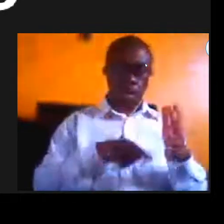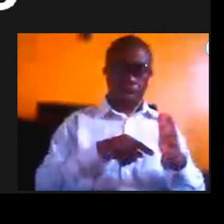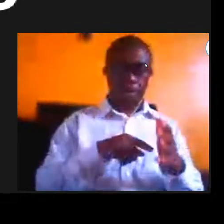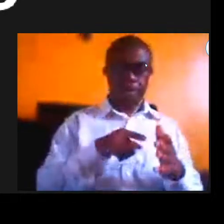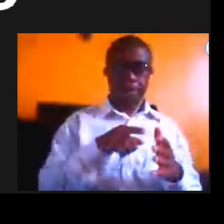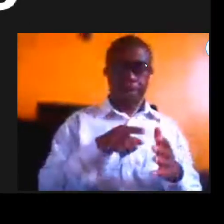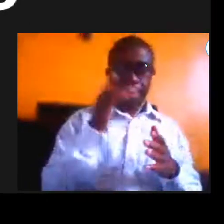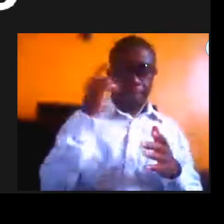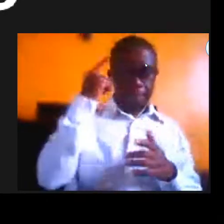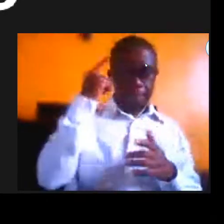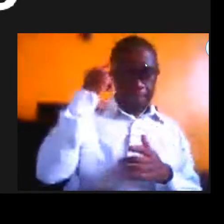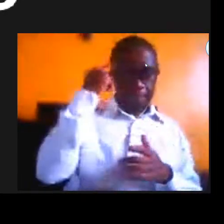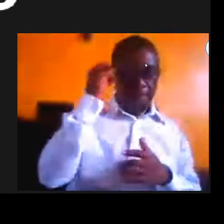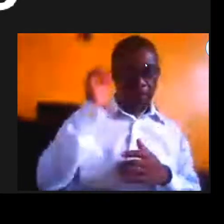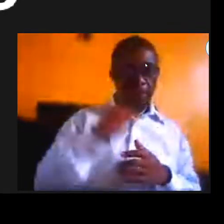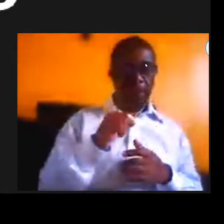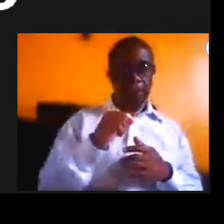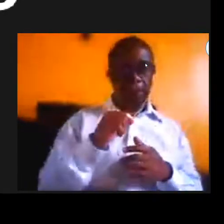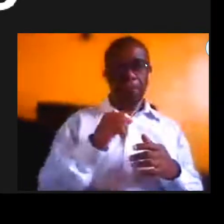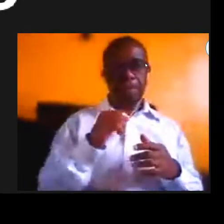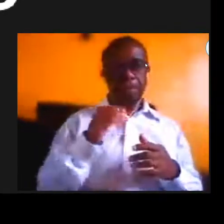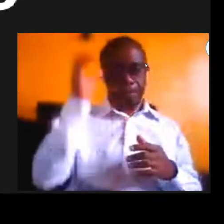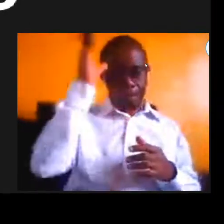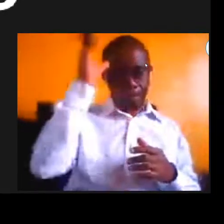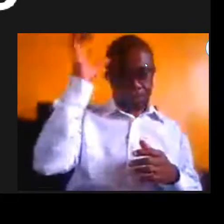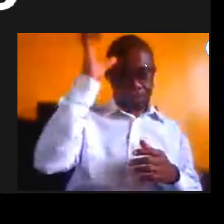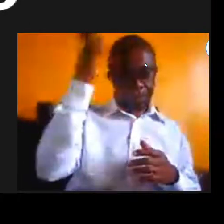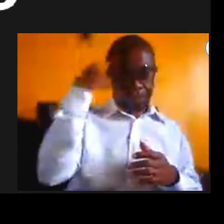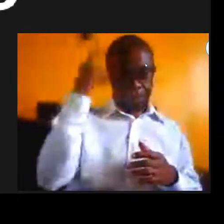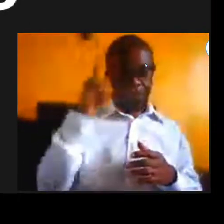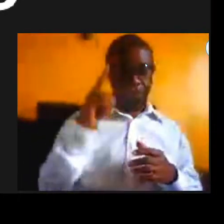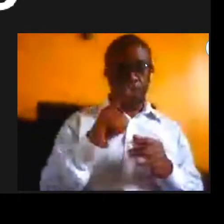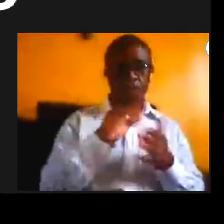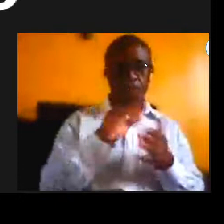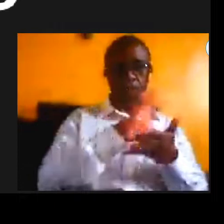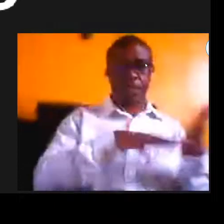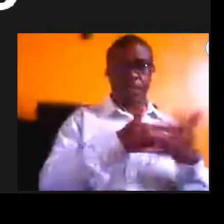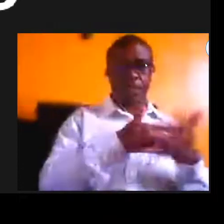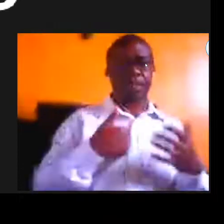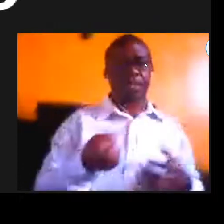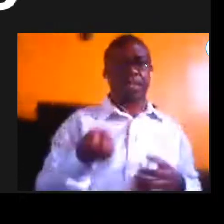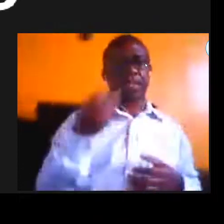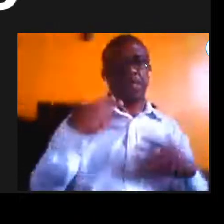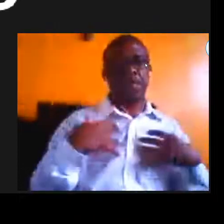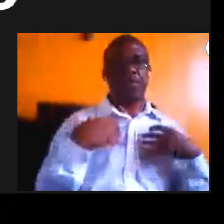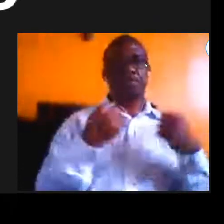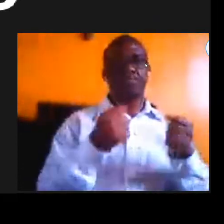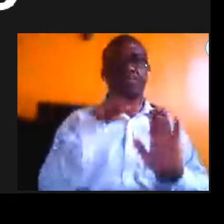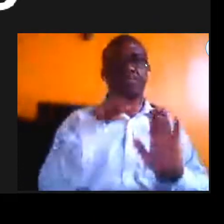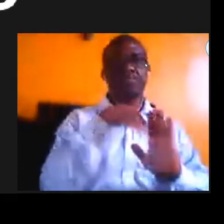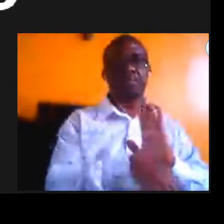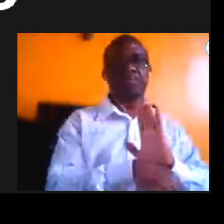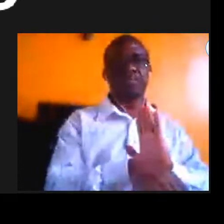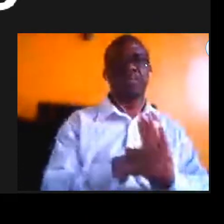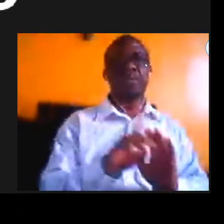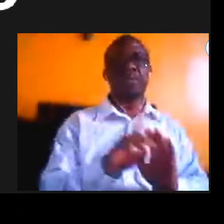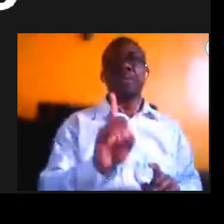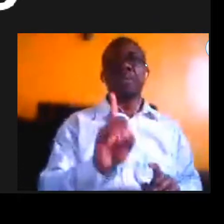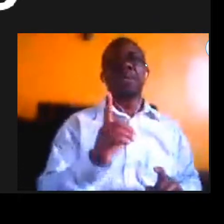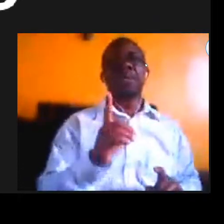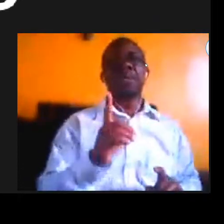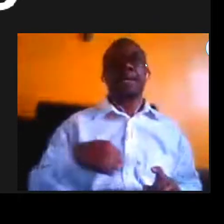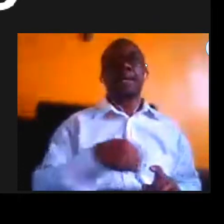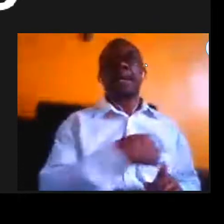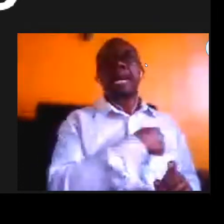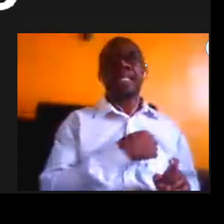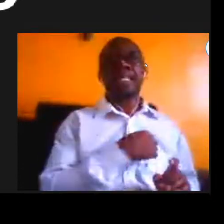at 30. I know energies are now waning, but we are